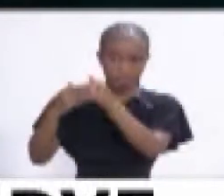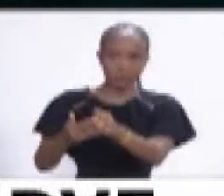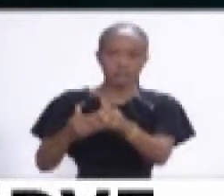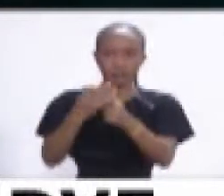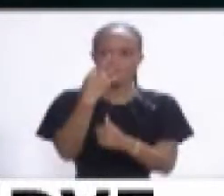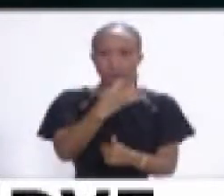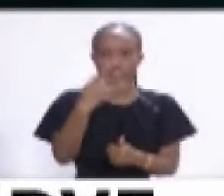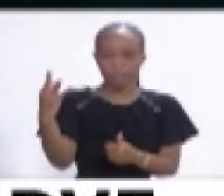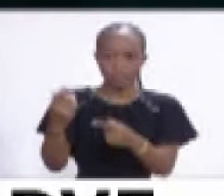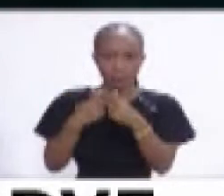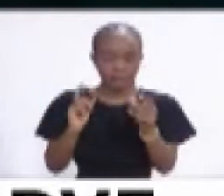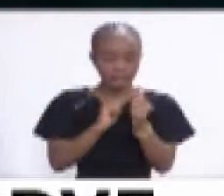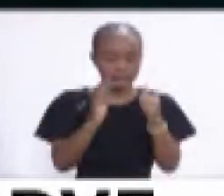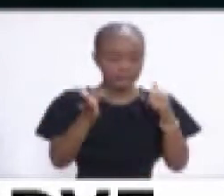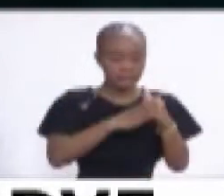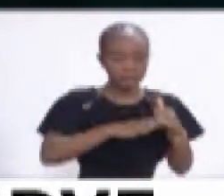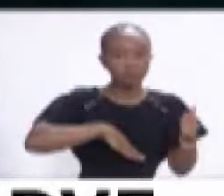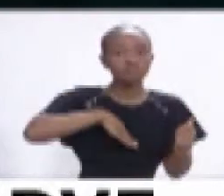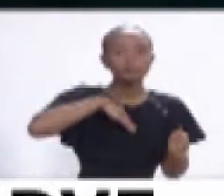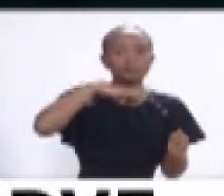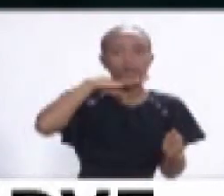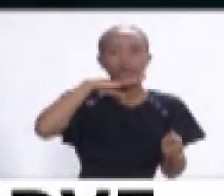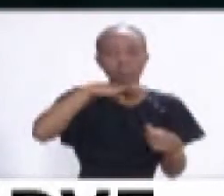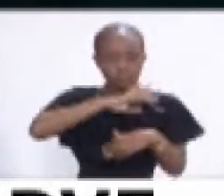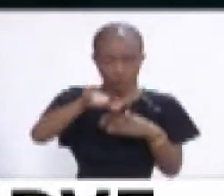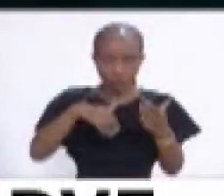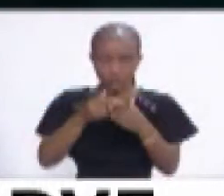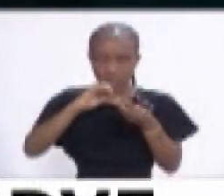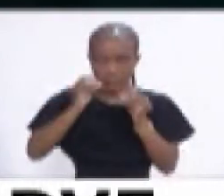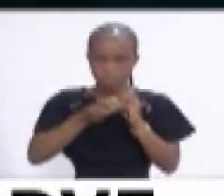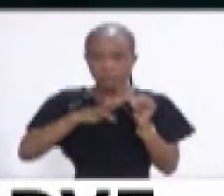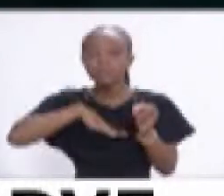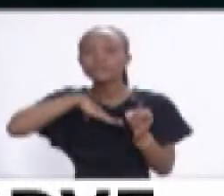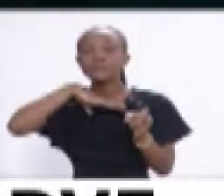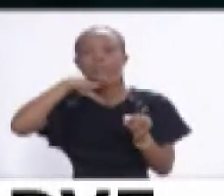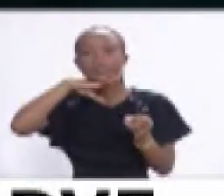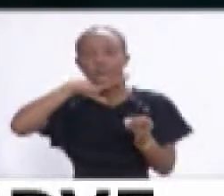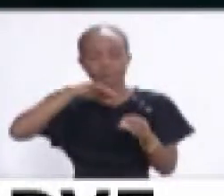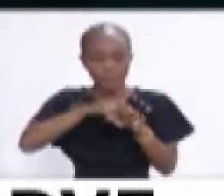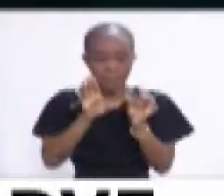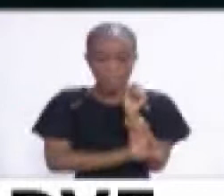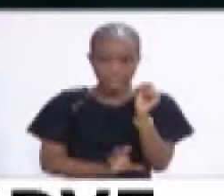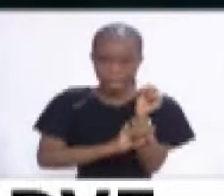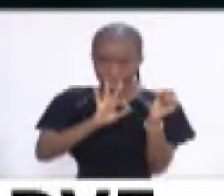118,933. Unfortunately, 19 patients succumbed to the disease, bringing the total number of fatalities to